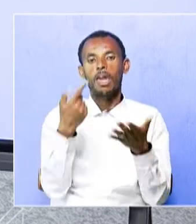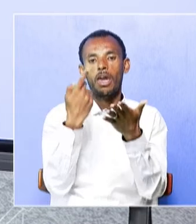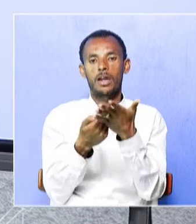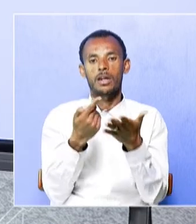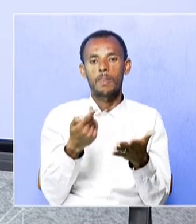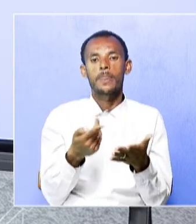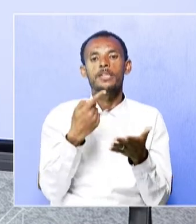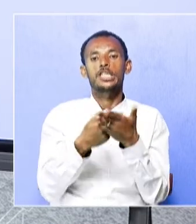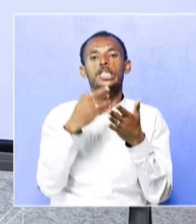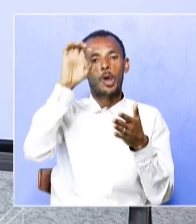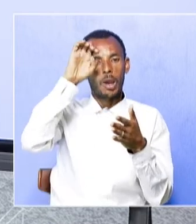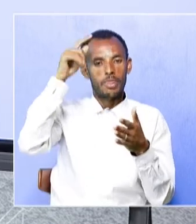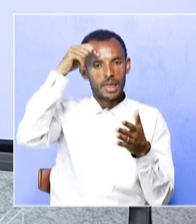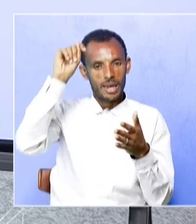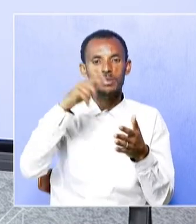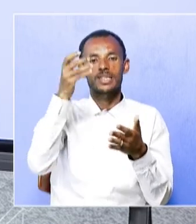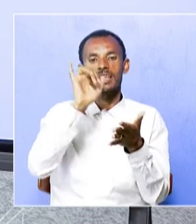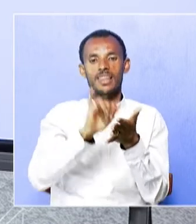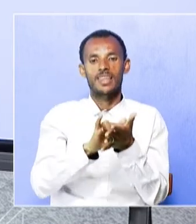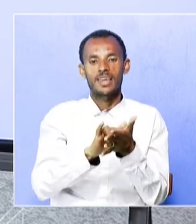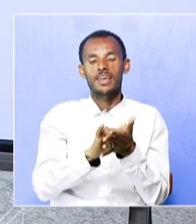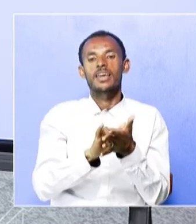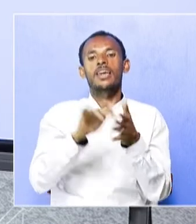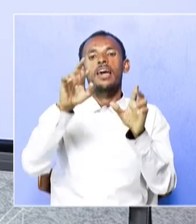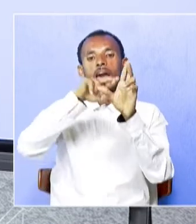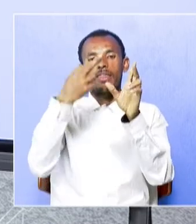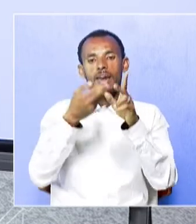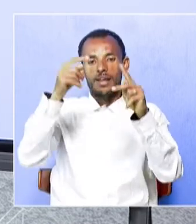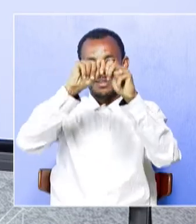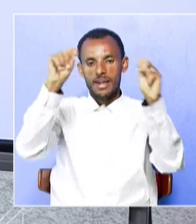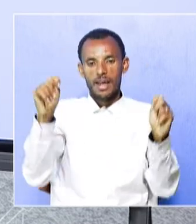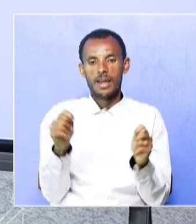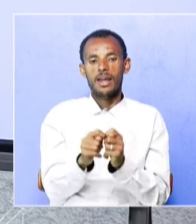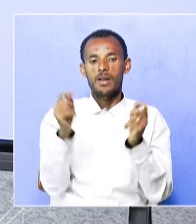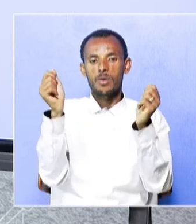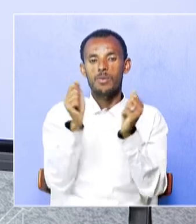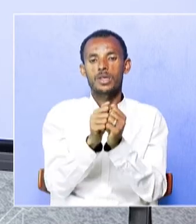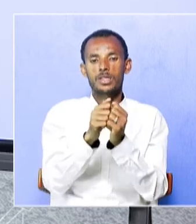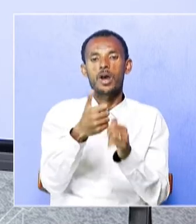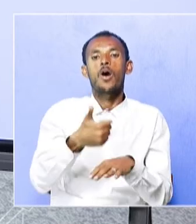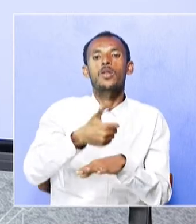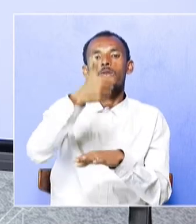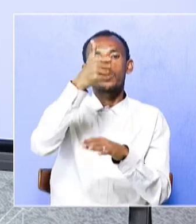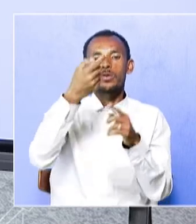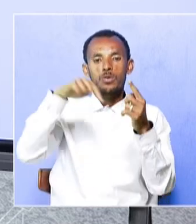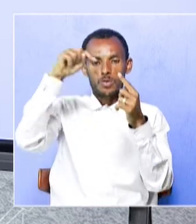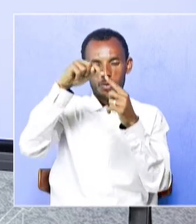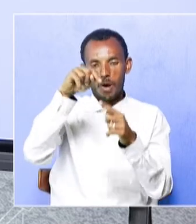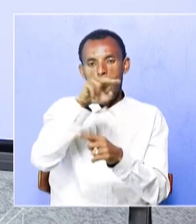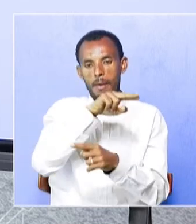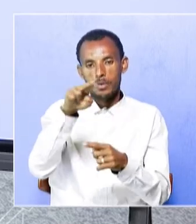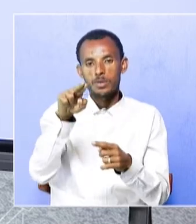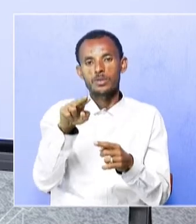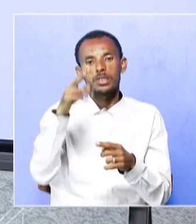here, this Euclid theorem says, in a right-angled triangle with an altitude to the hypotenuse,